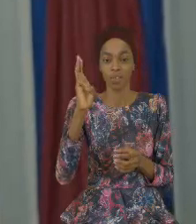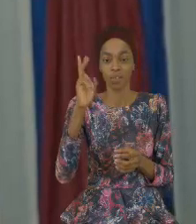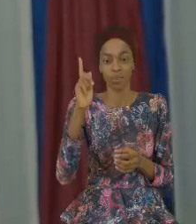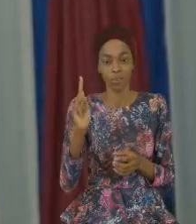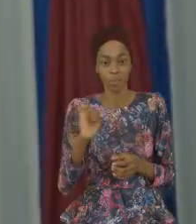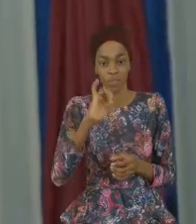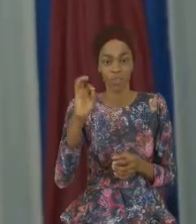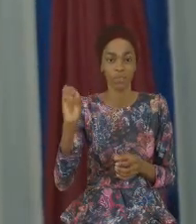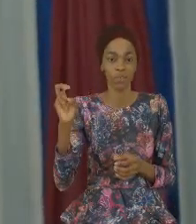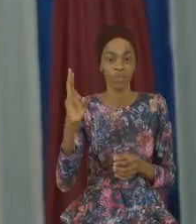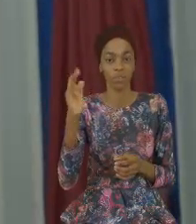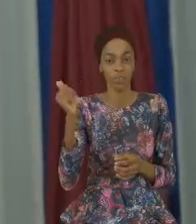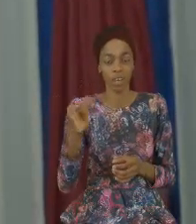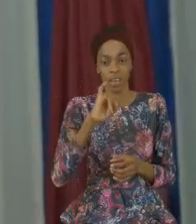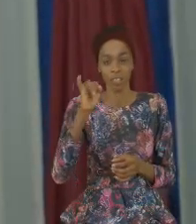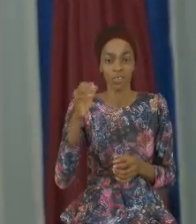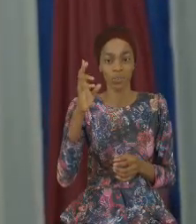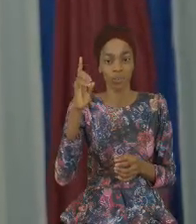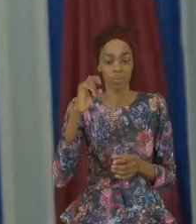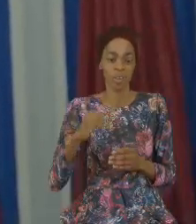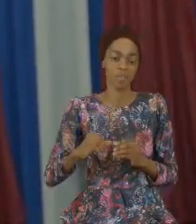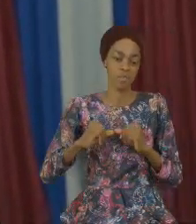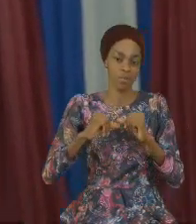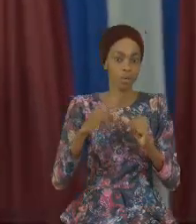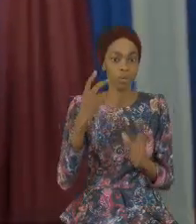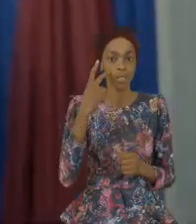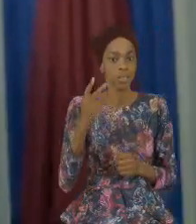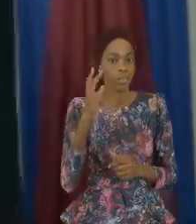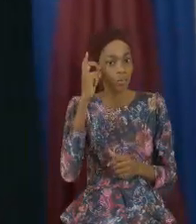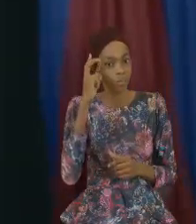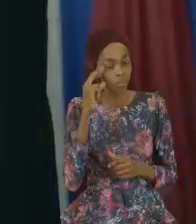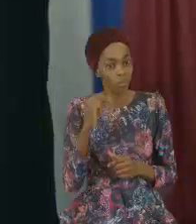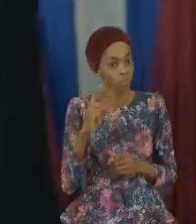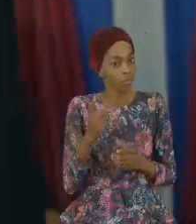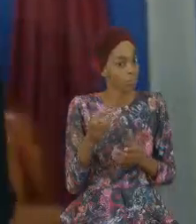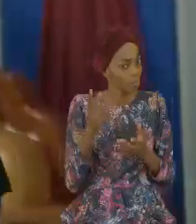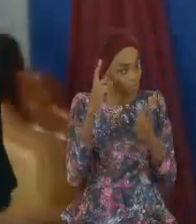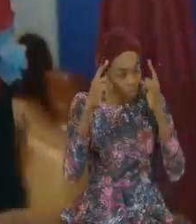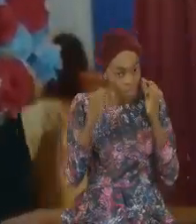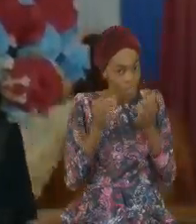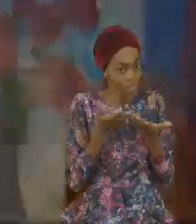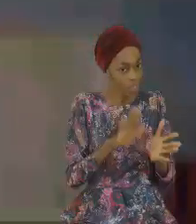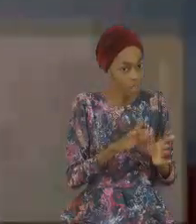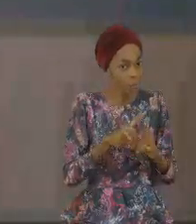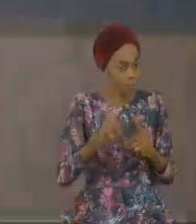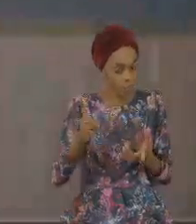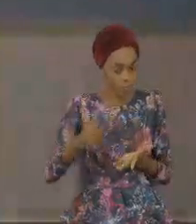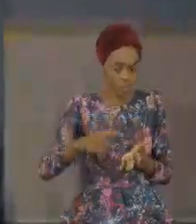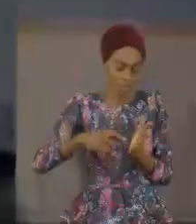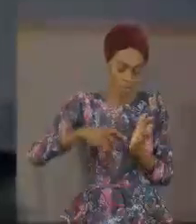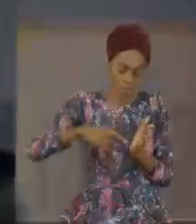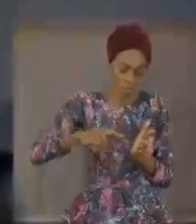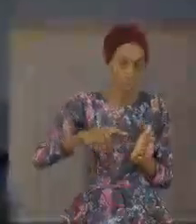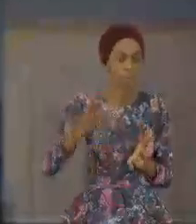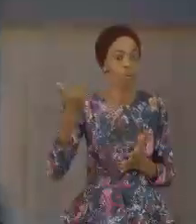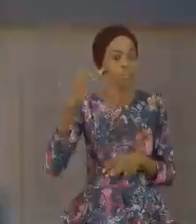Joshua, Judges onward, we see Moses is gone, but his mark was still on earth.